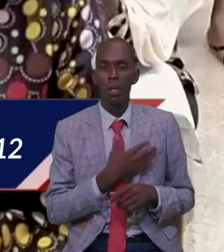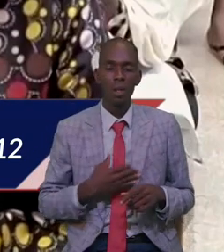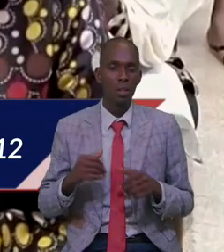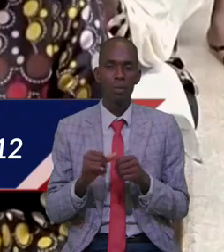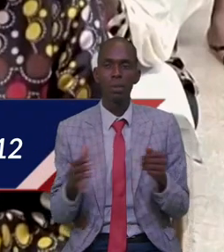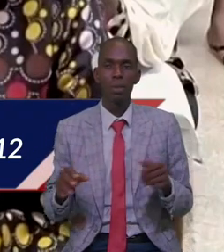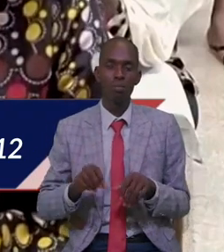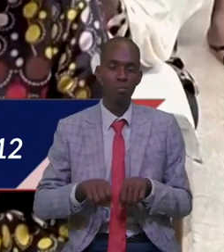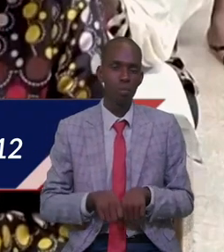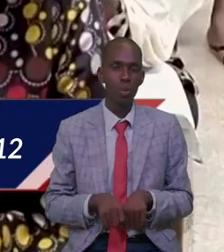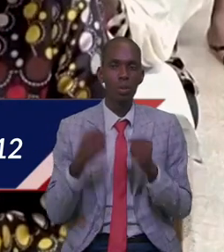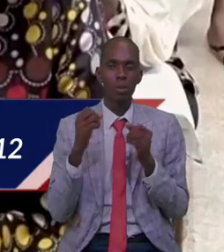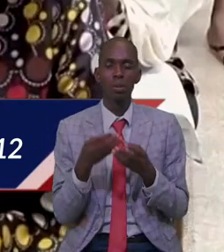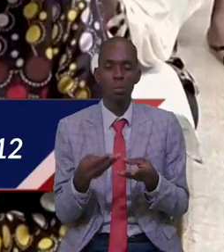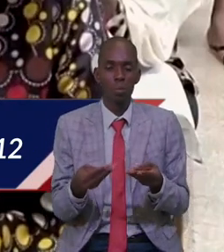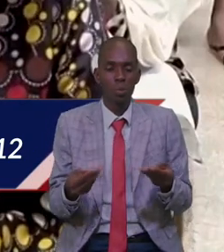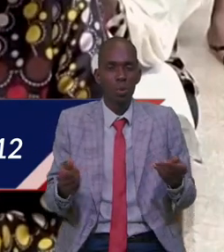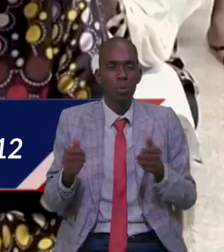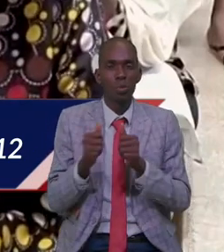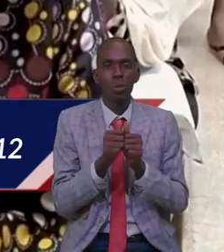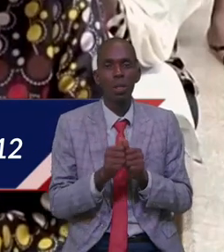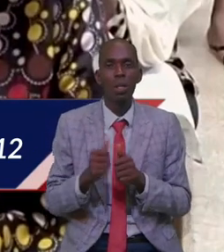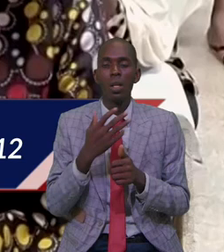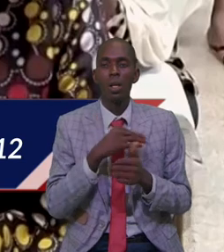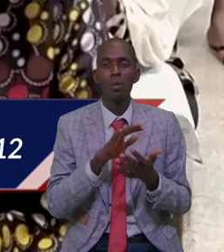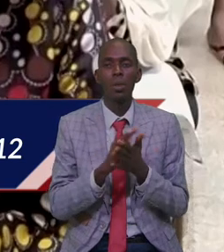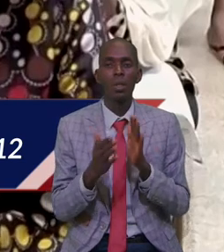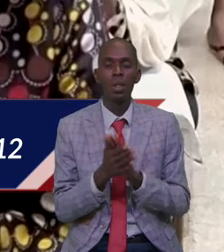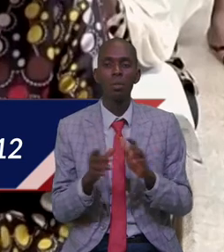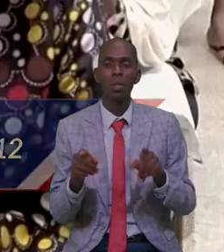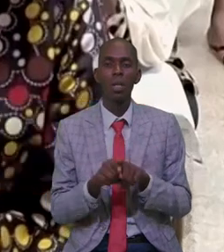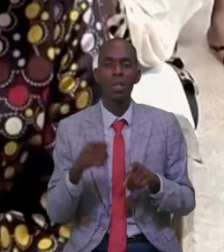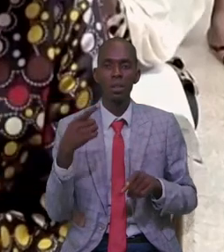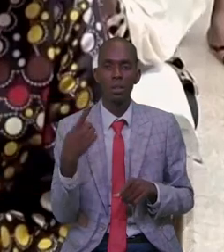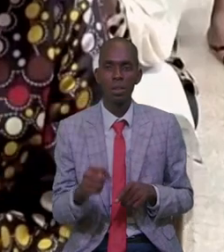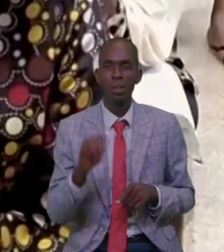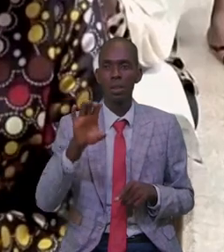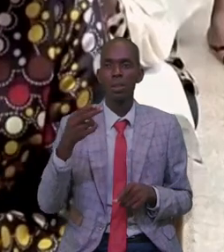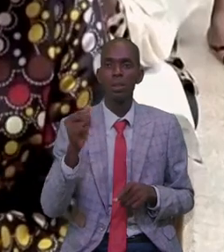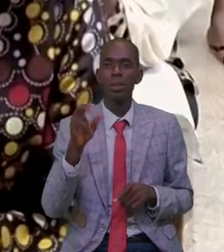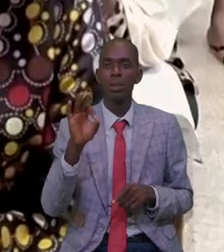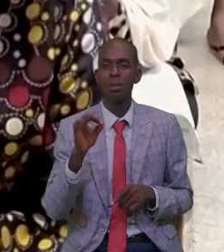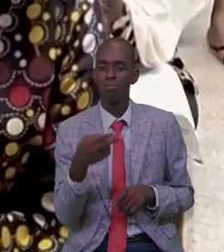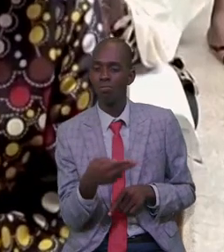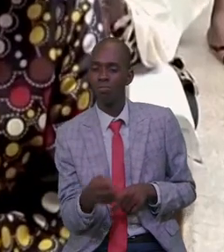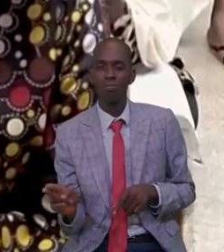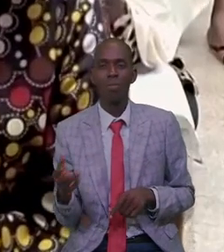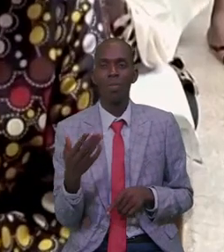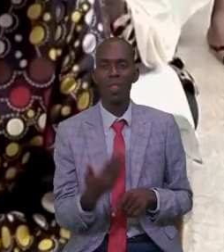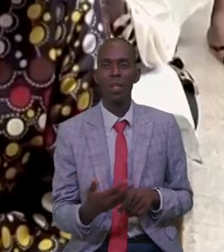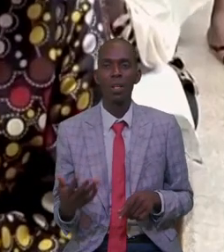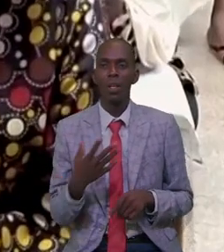together and became like the chaff of the summer threshing floors, and the